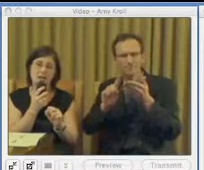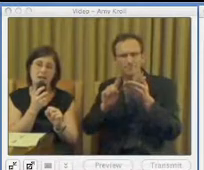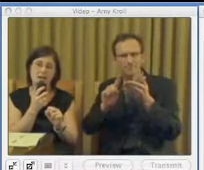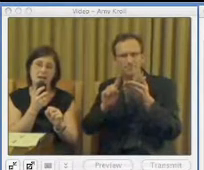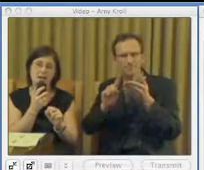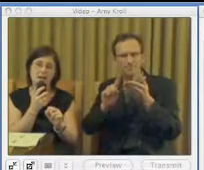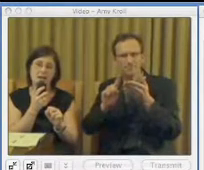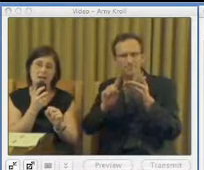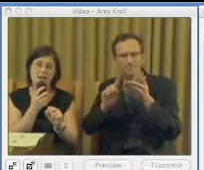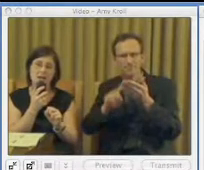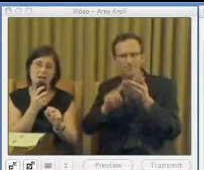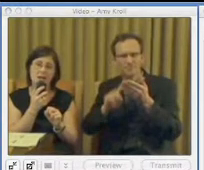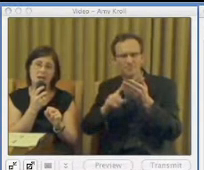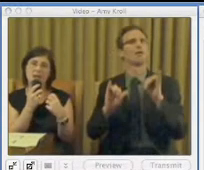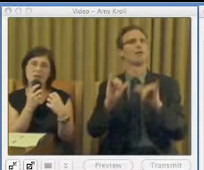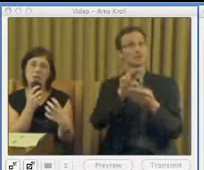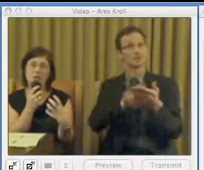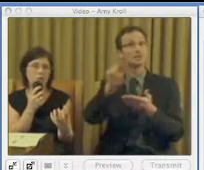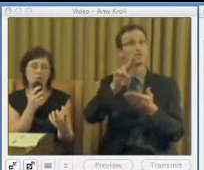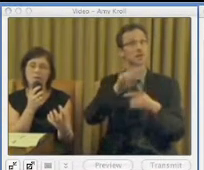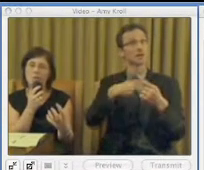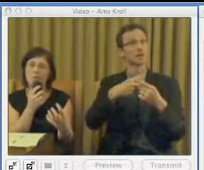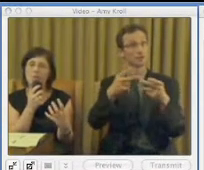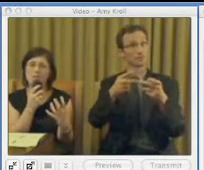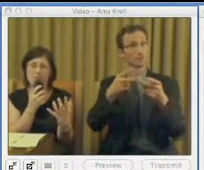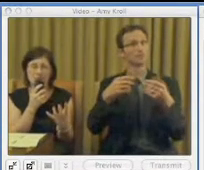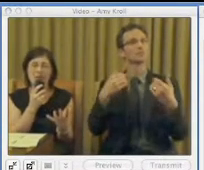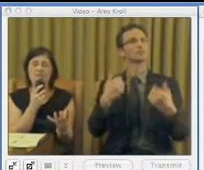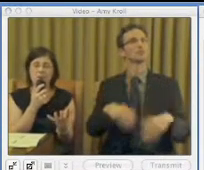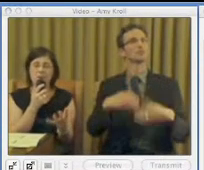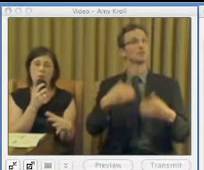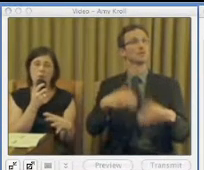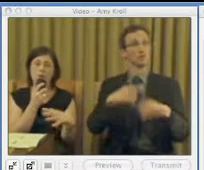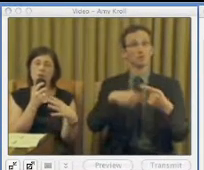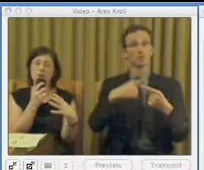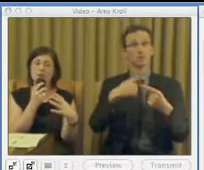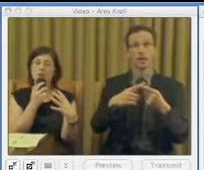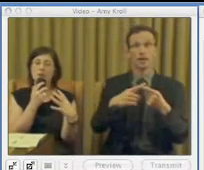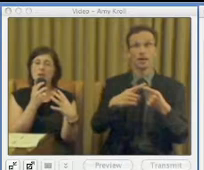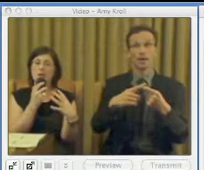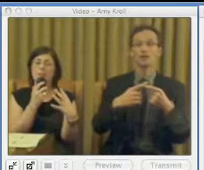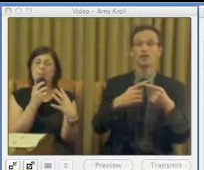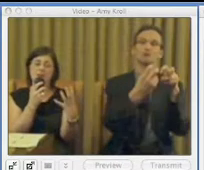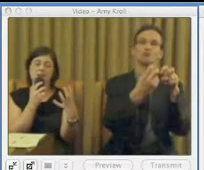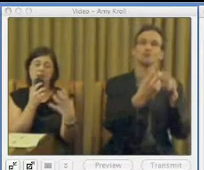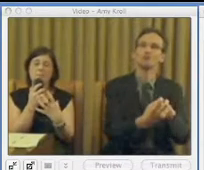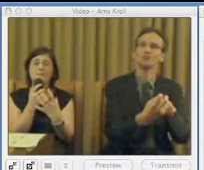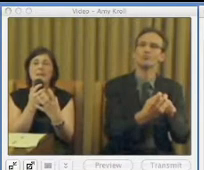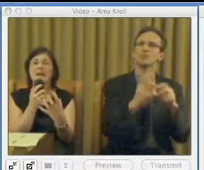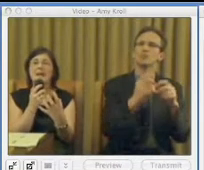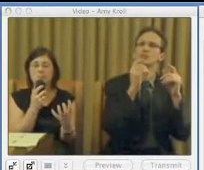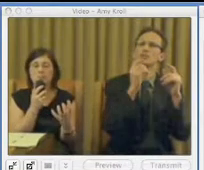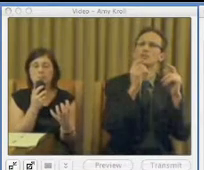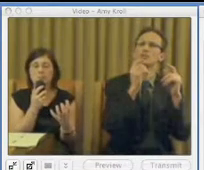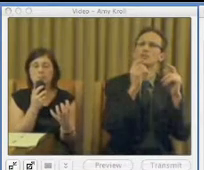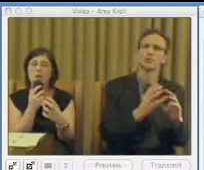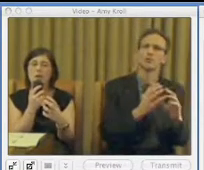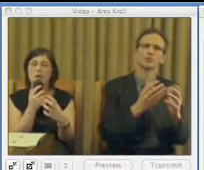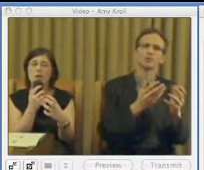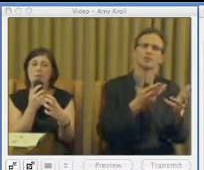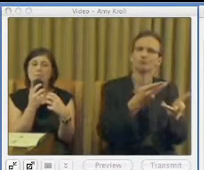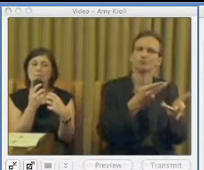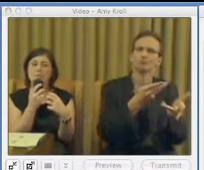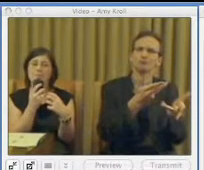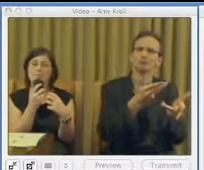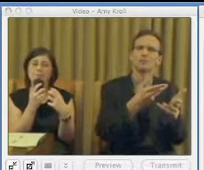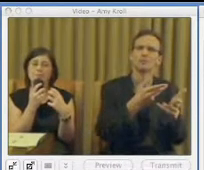in a tutorial setting, you might need to engage much more with an interactive model or with an interpreter